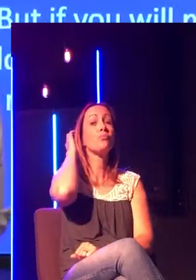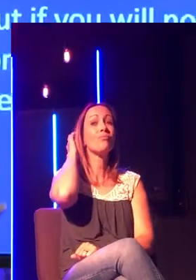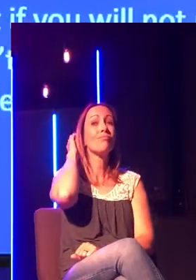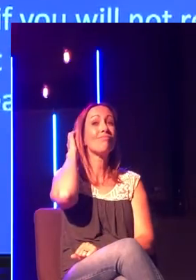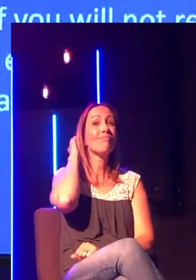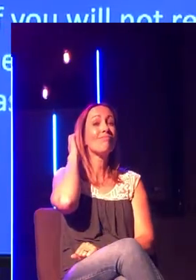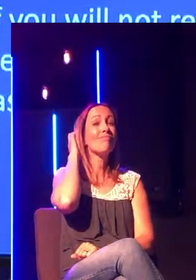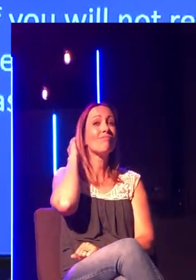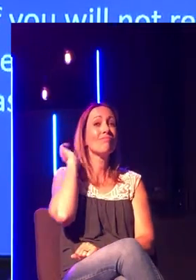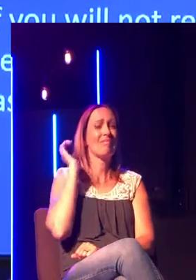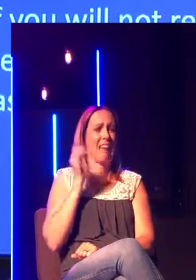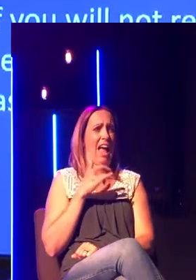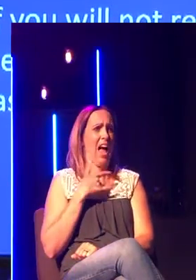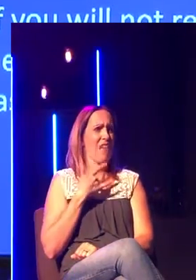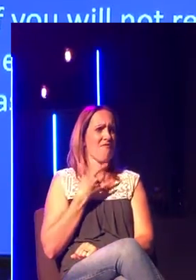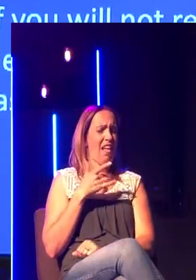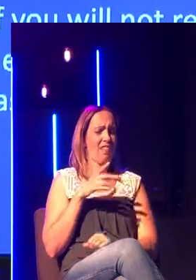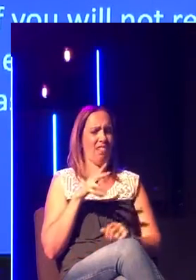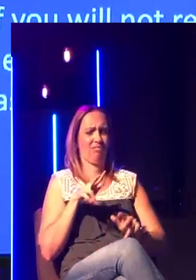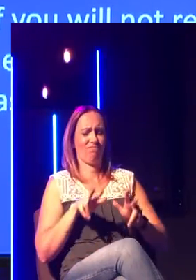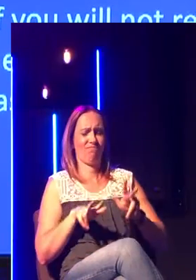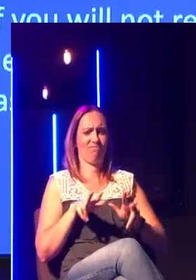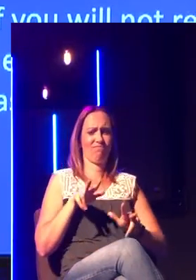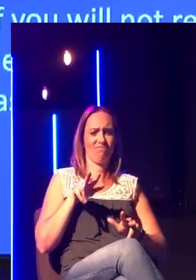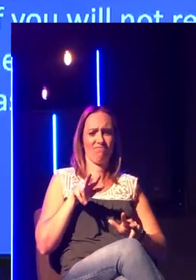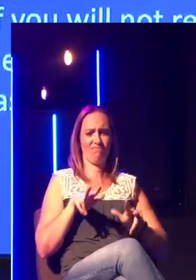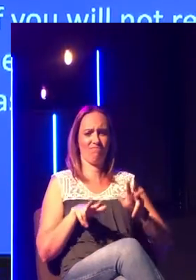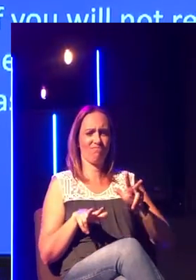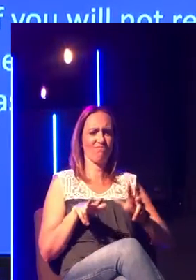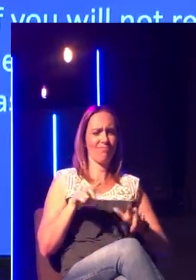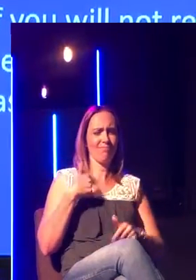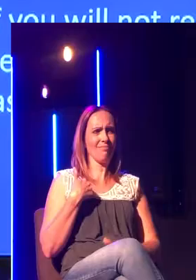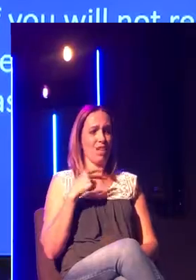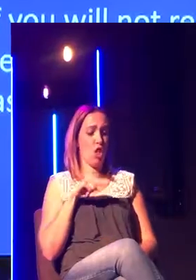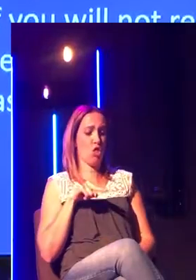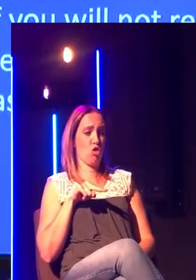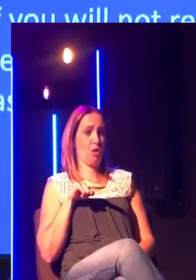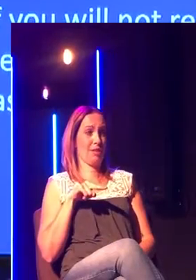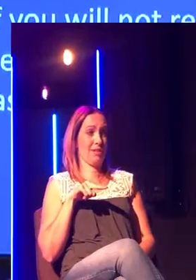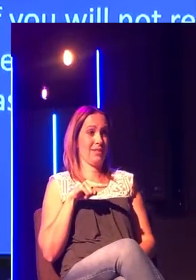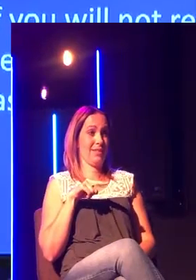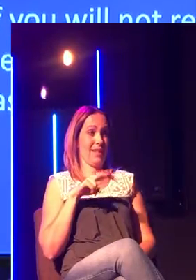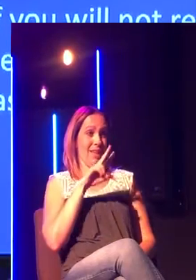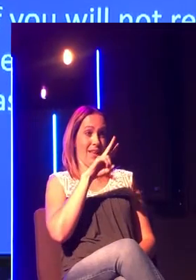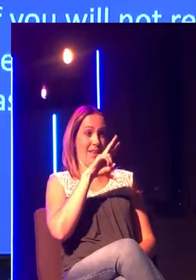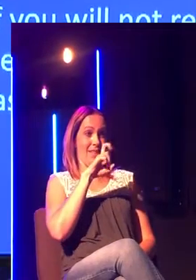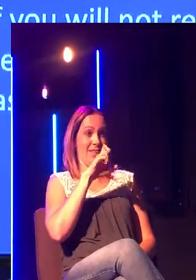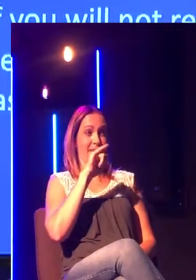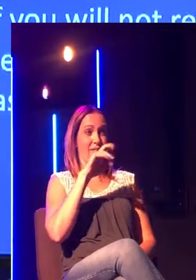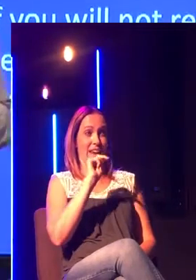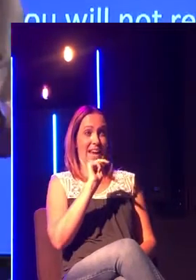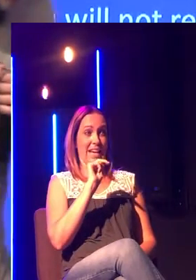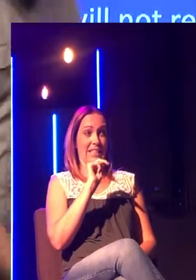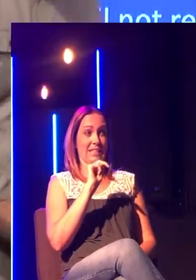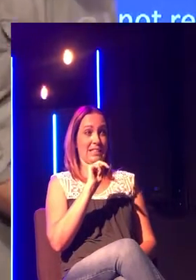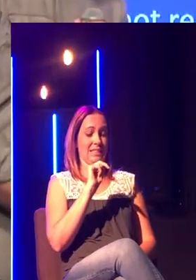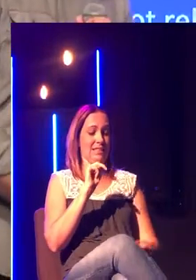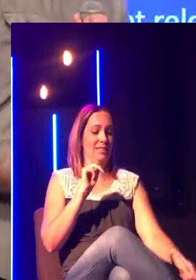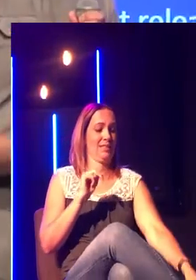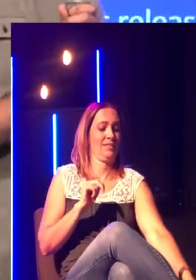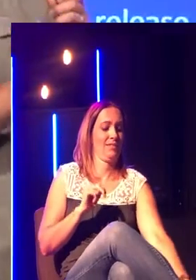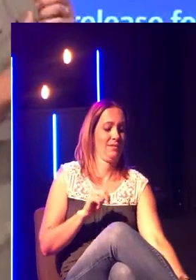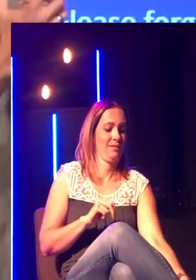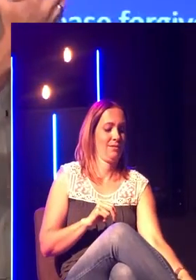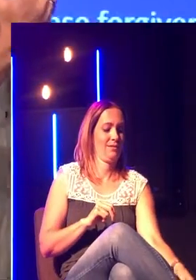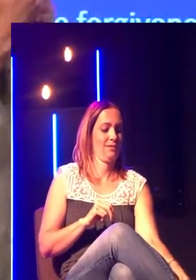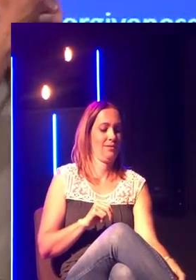I felt kind of off, felt kind of funny, and I looked, and the veins from my heel going up my calf and